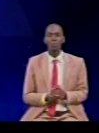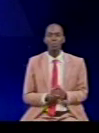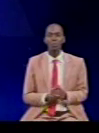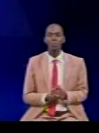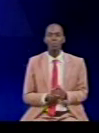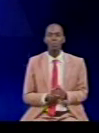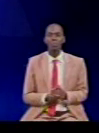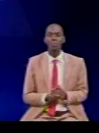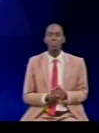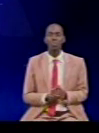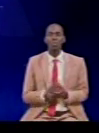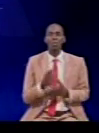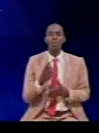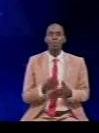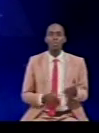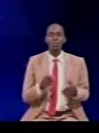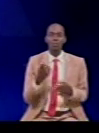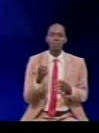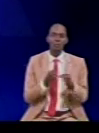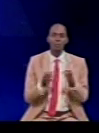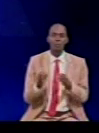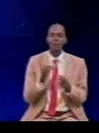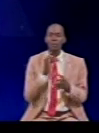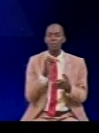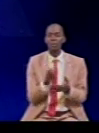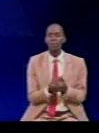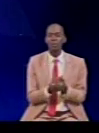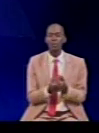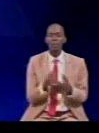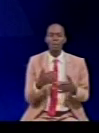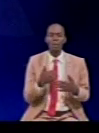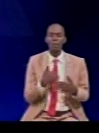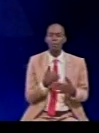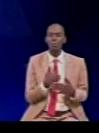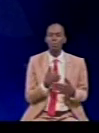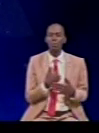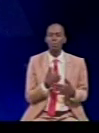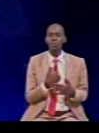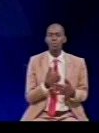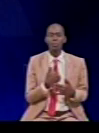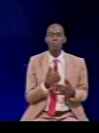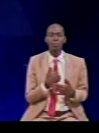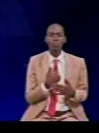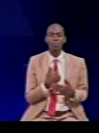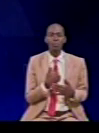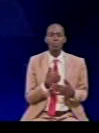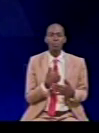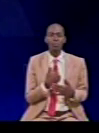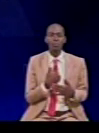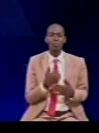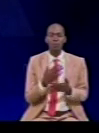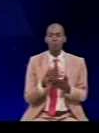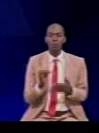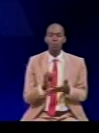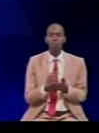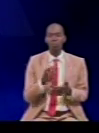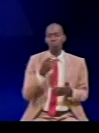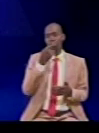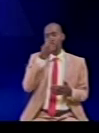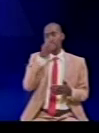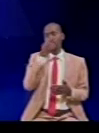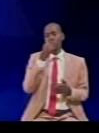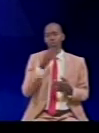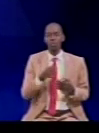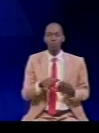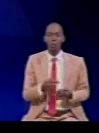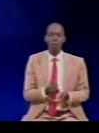Okay, so what she's describing is referred to as an ischemic stroke. And what she's describing as was put in her nose is a nasogastric